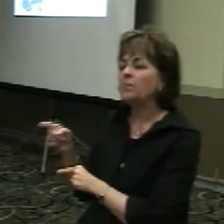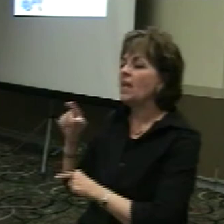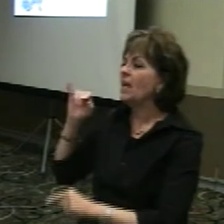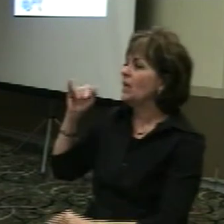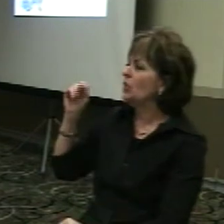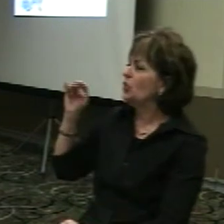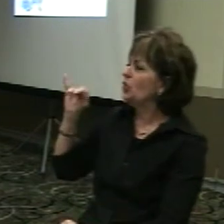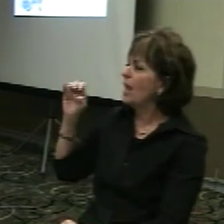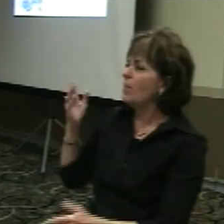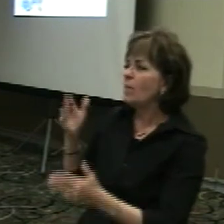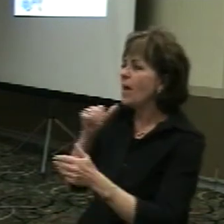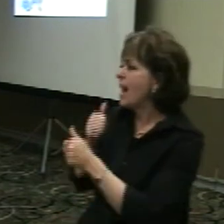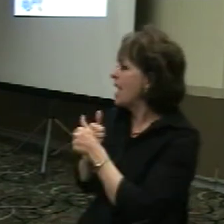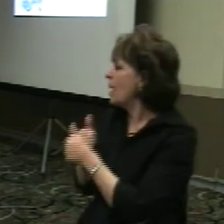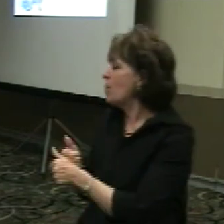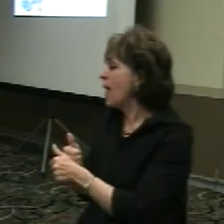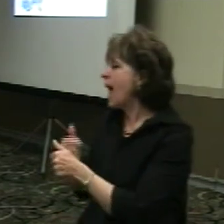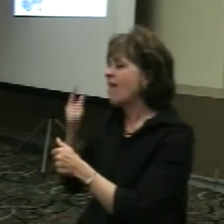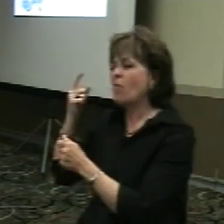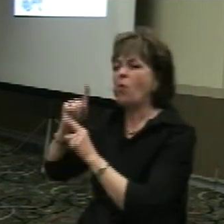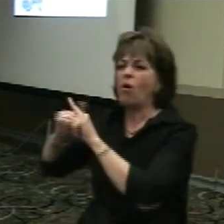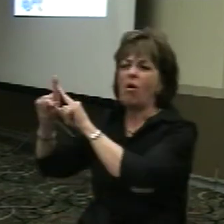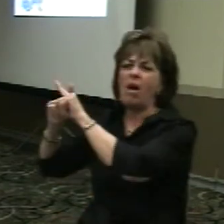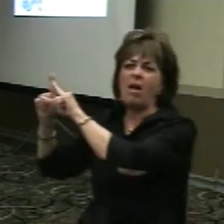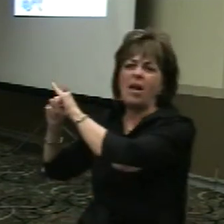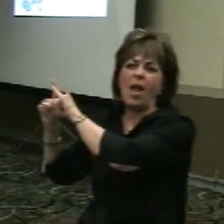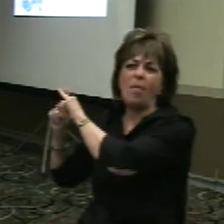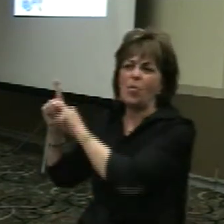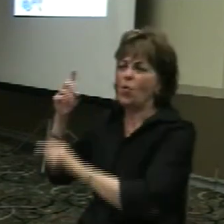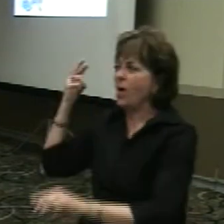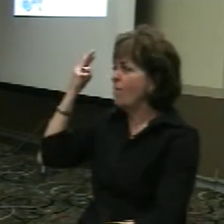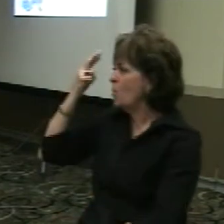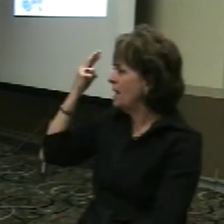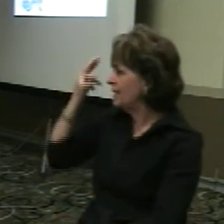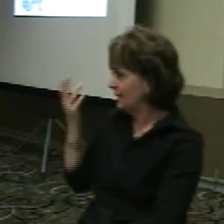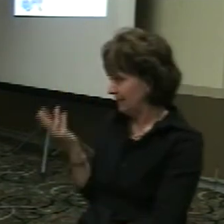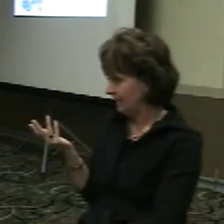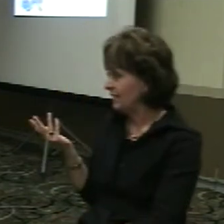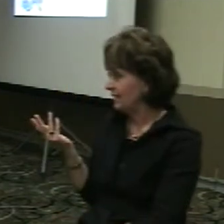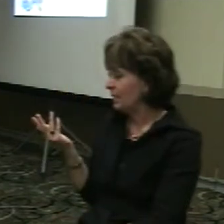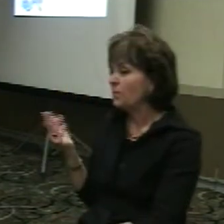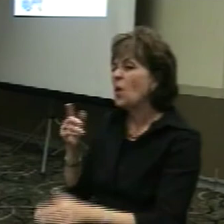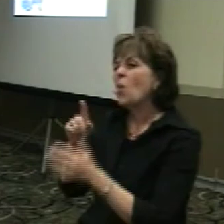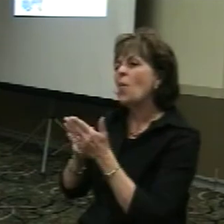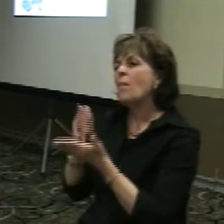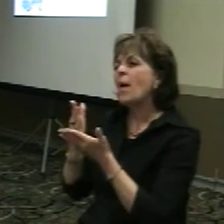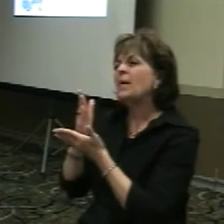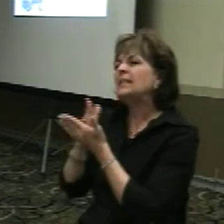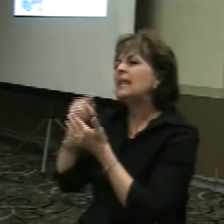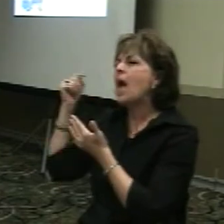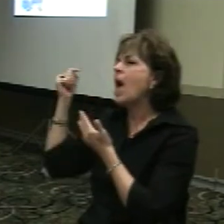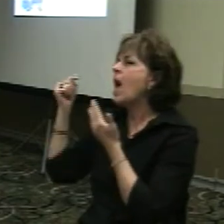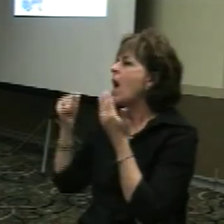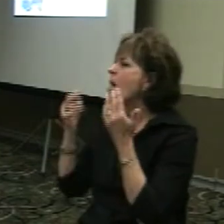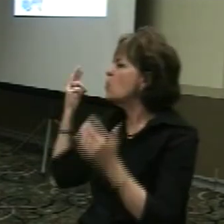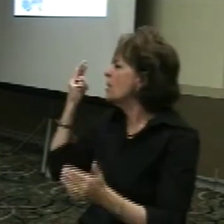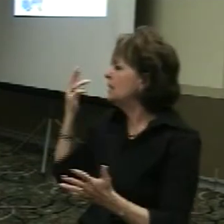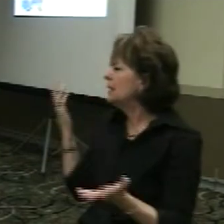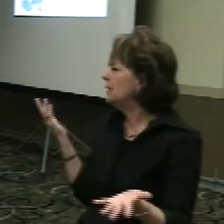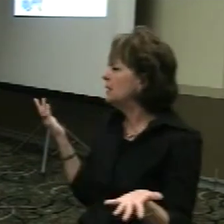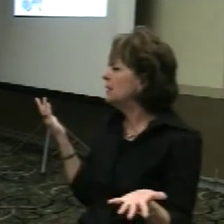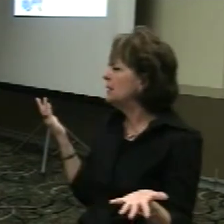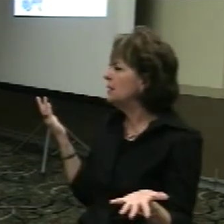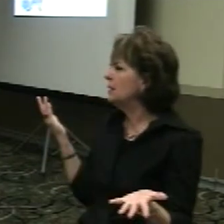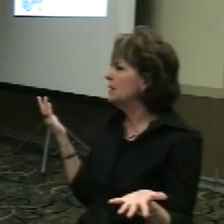Now, Jamie might not comply for a whole number of reasons. All right? What might be some of those reasons?